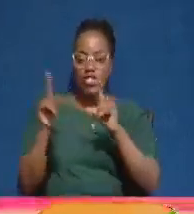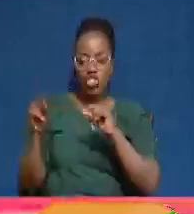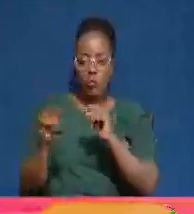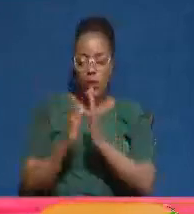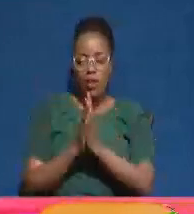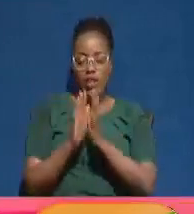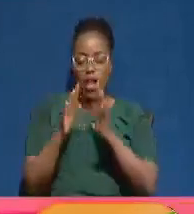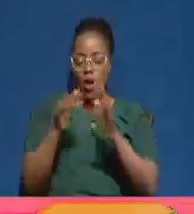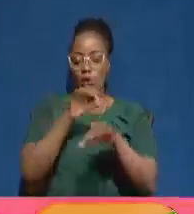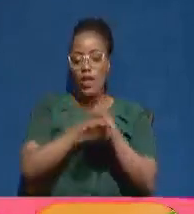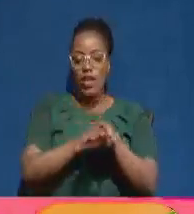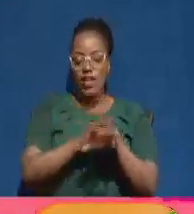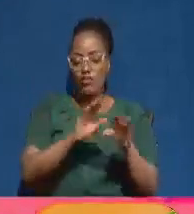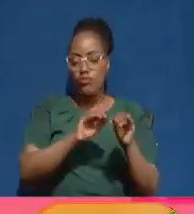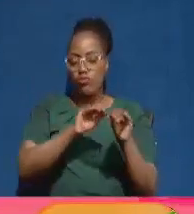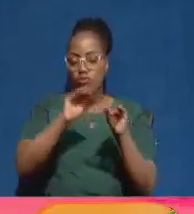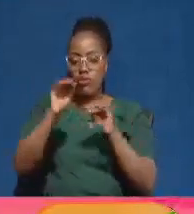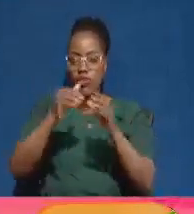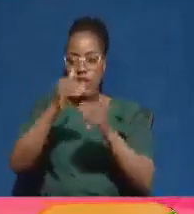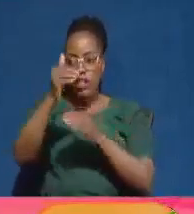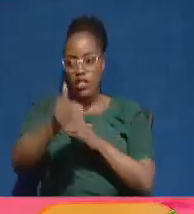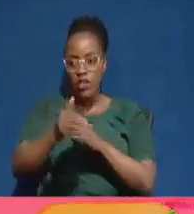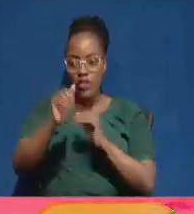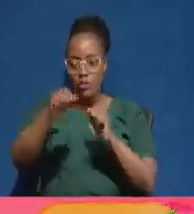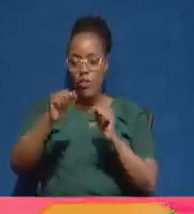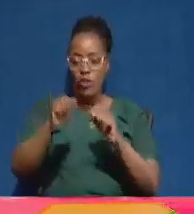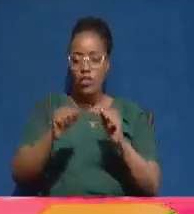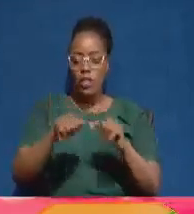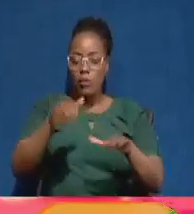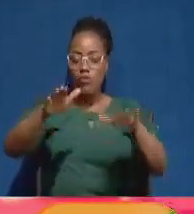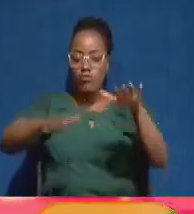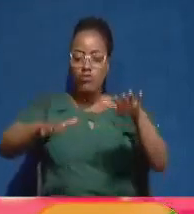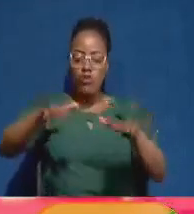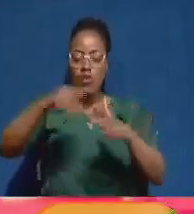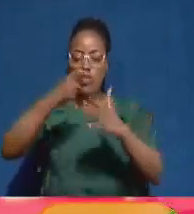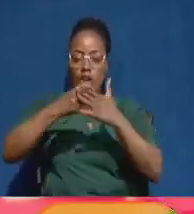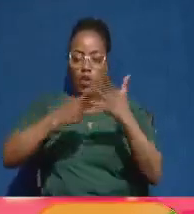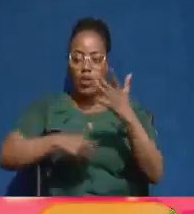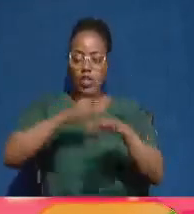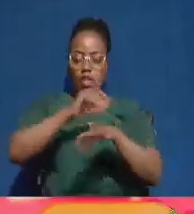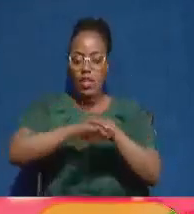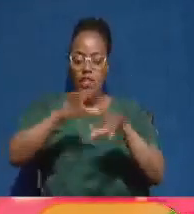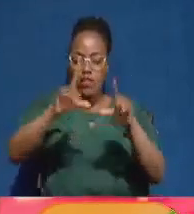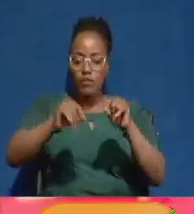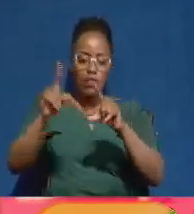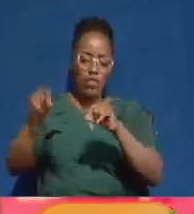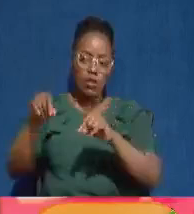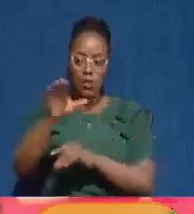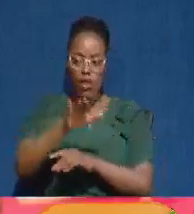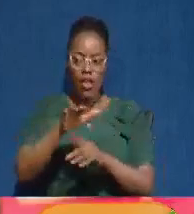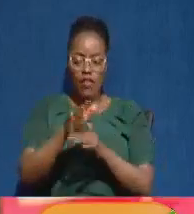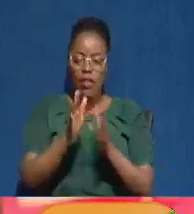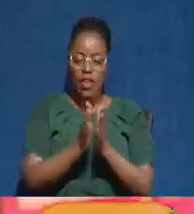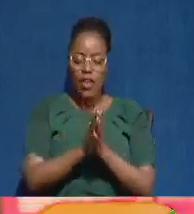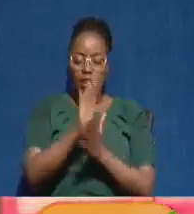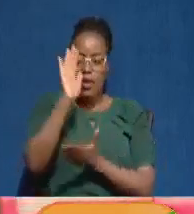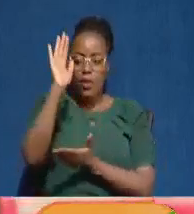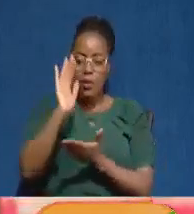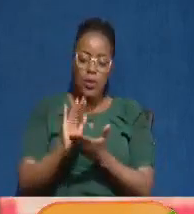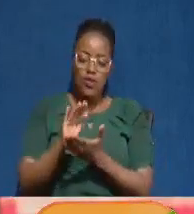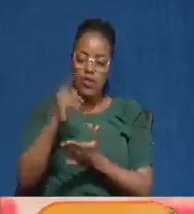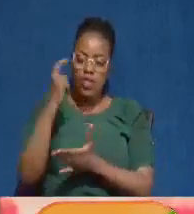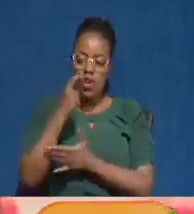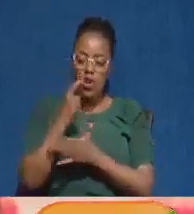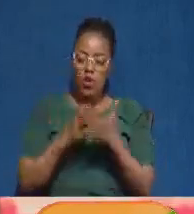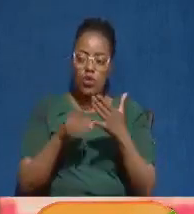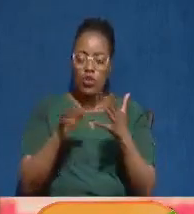how do we get it from there to where you are, so that you are able to stabilize the prices by getting it from the cheaper areas and reducing the cost